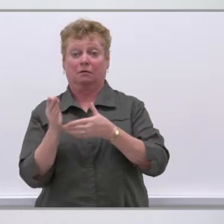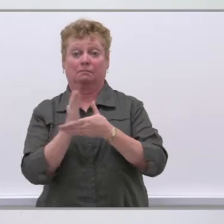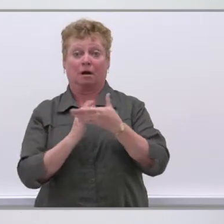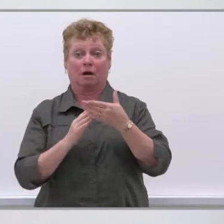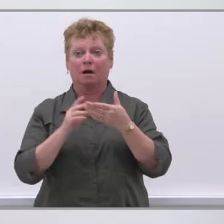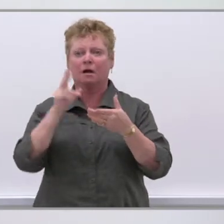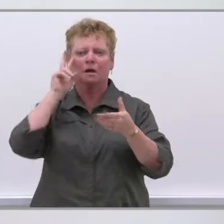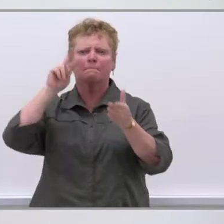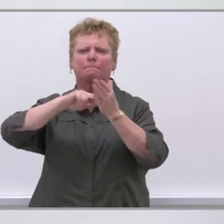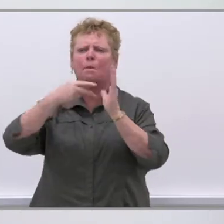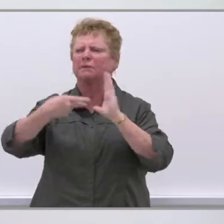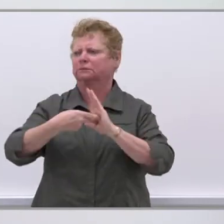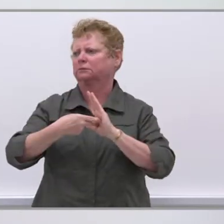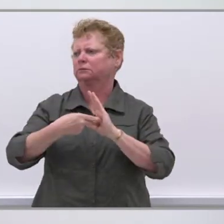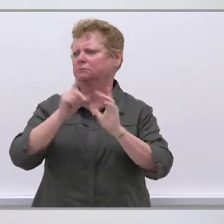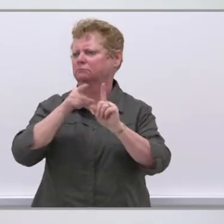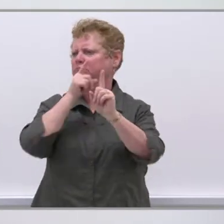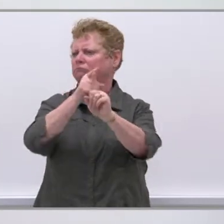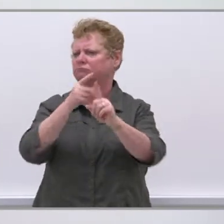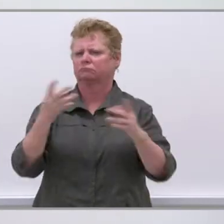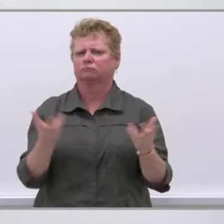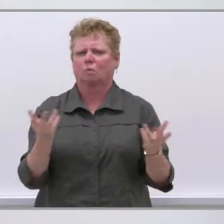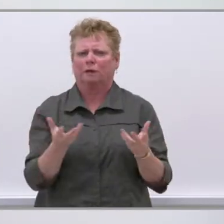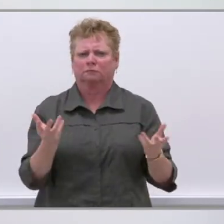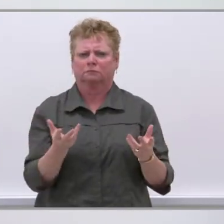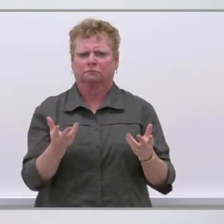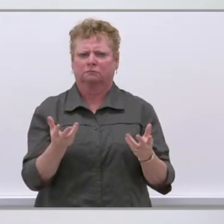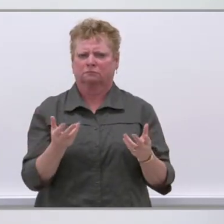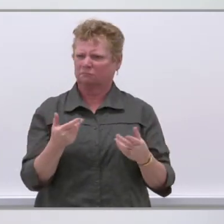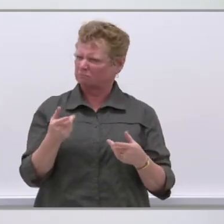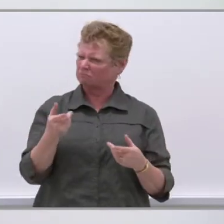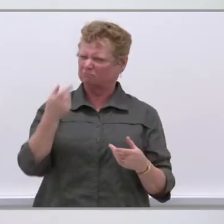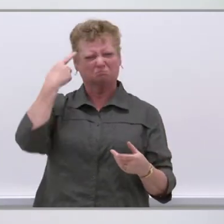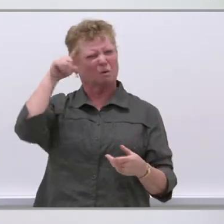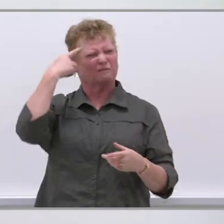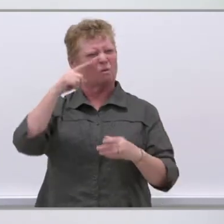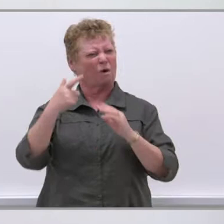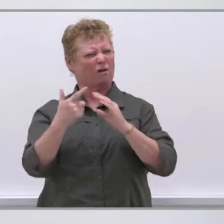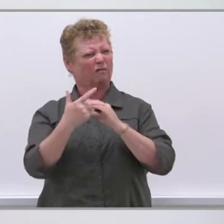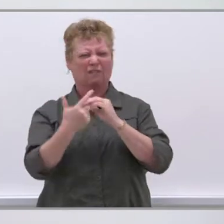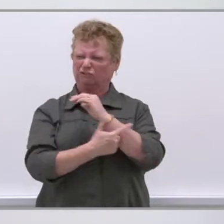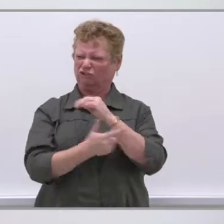purpose. So, what's the purpose of having legislation?